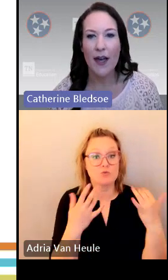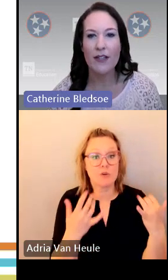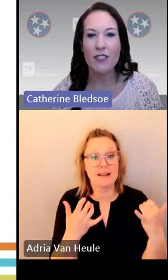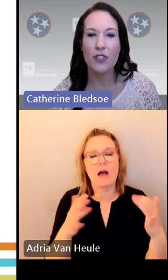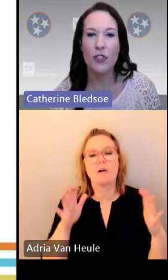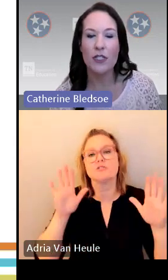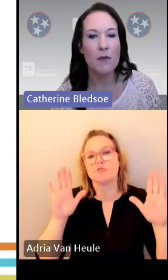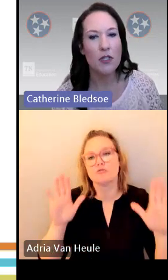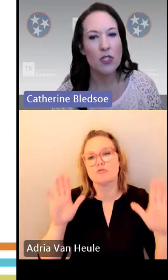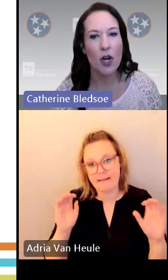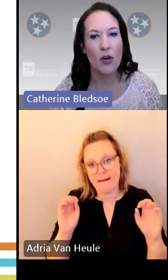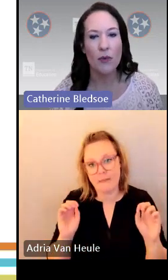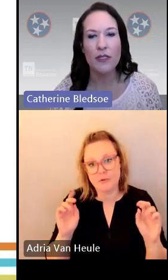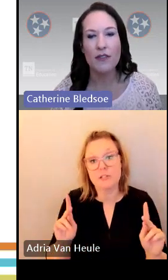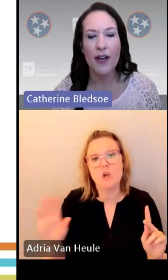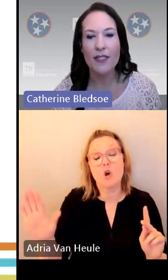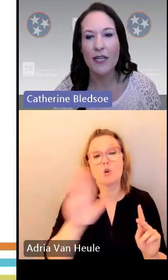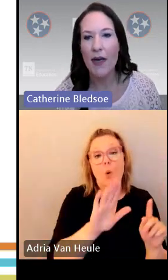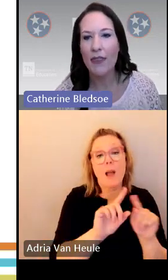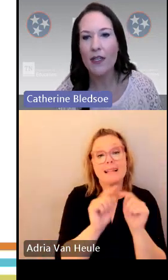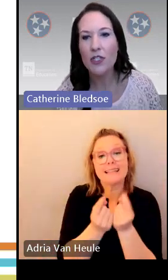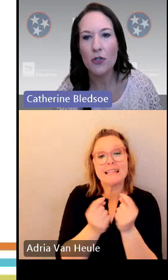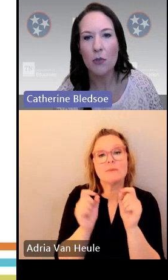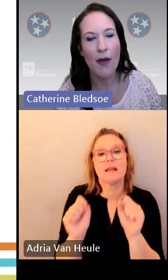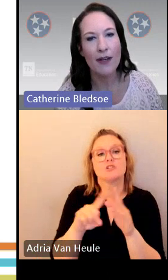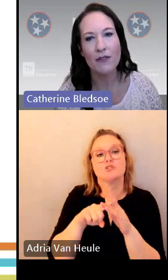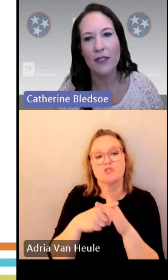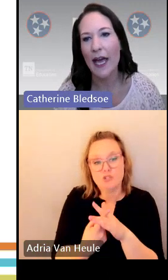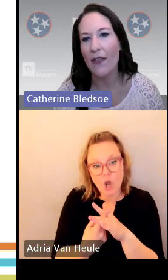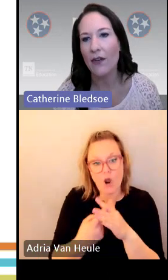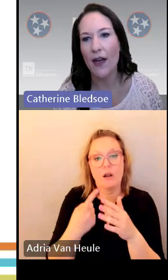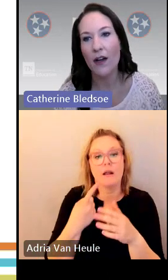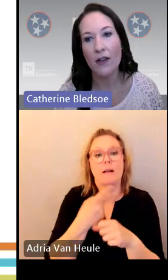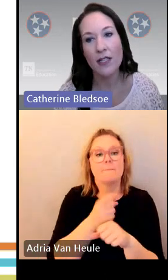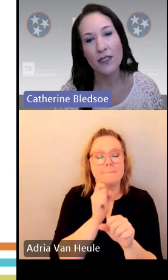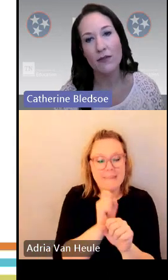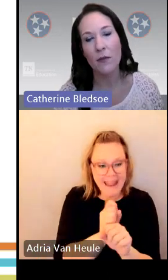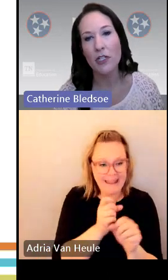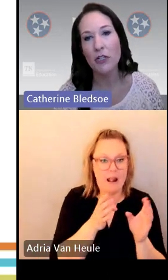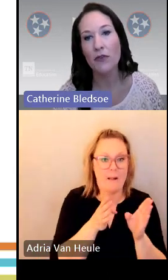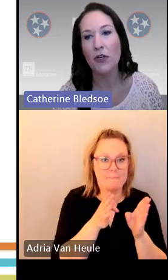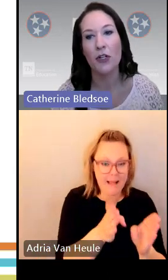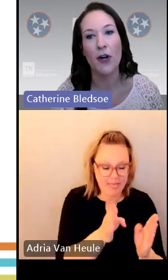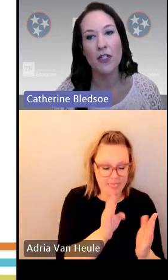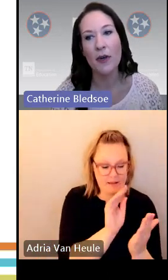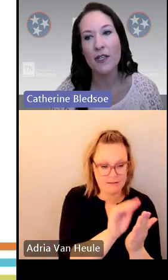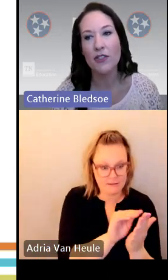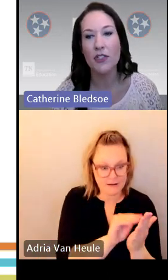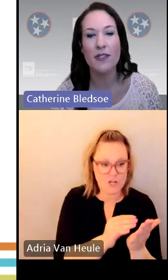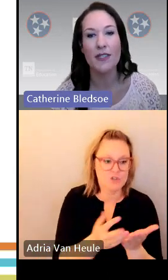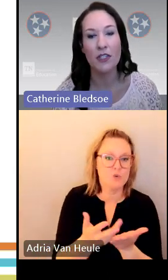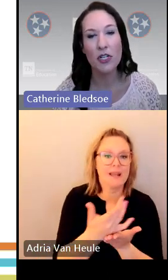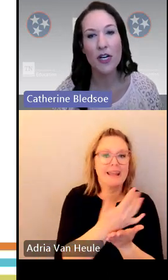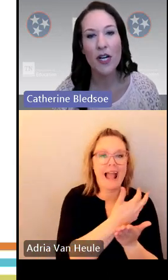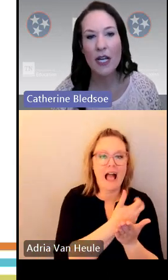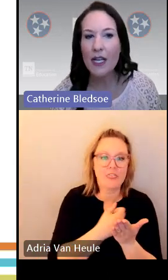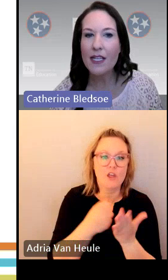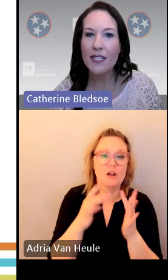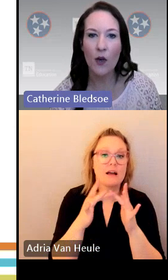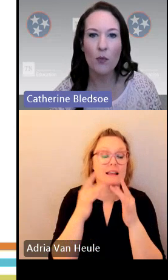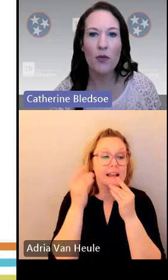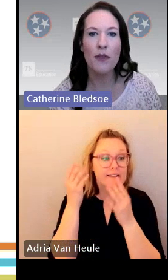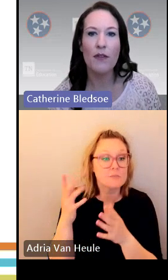opportunity that your team could start really devising a method to proactively gather that contact information for your graduating students this